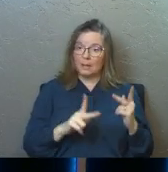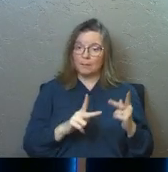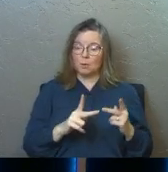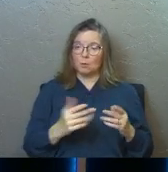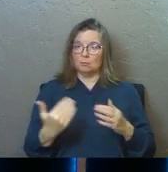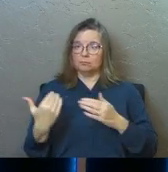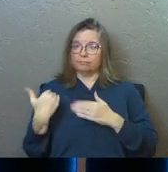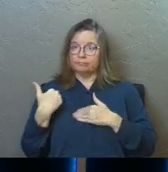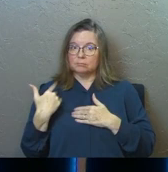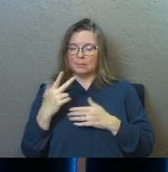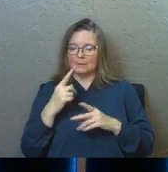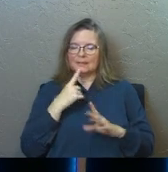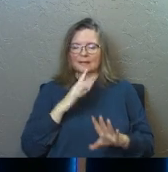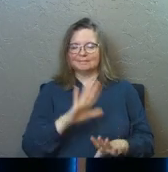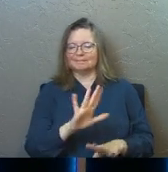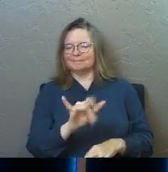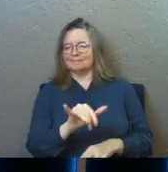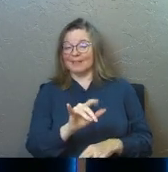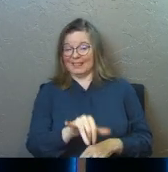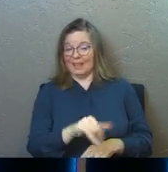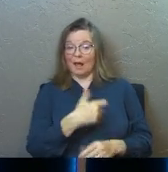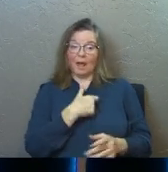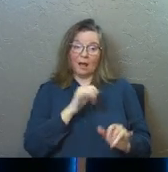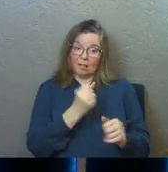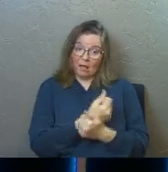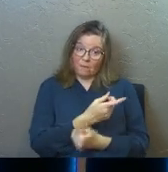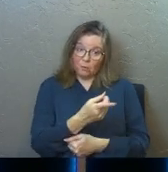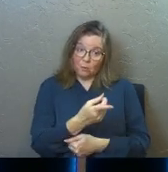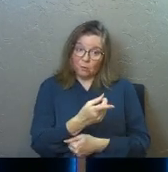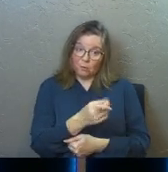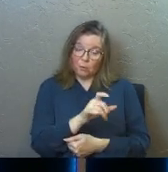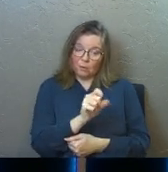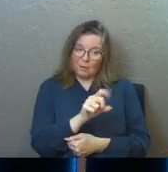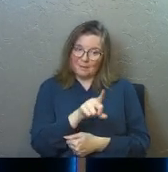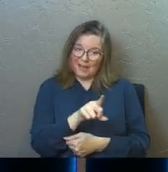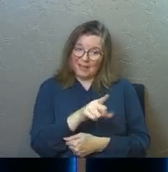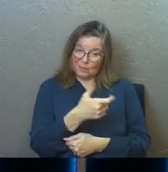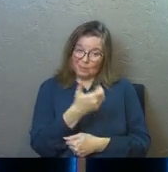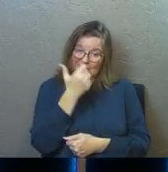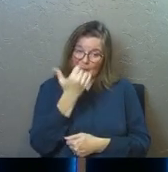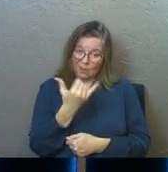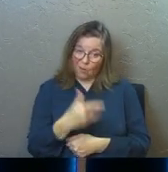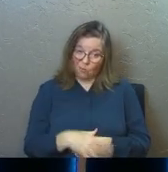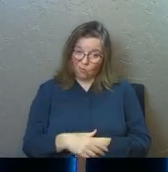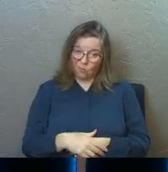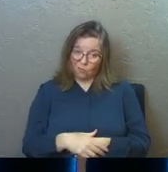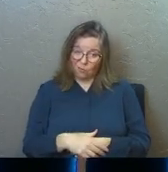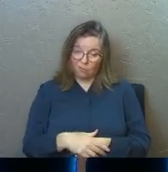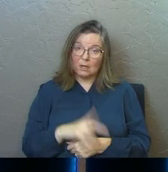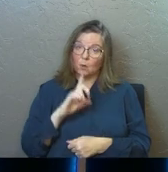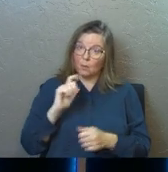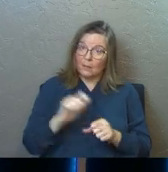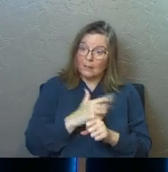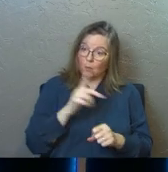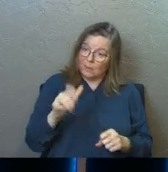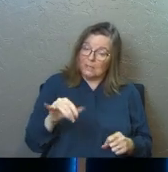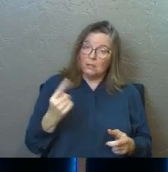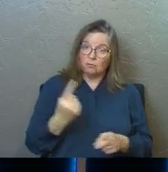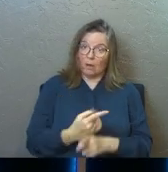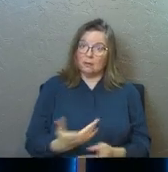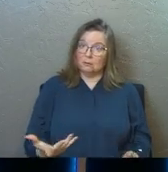hold you accountable. People who come in and say, hey, I love you, but you're being dumb. It's a real thing, and we need it,